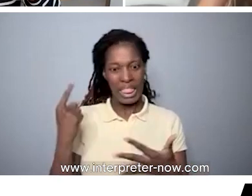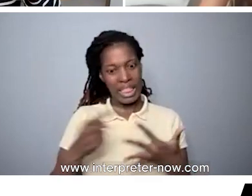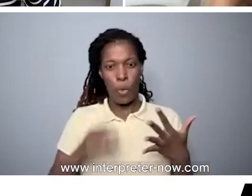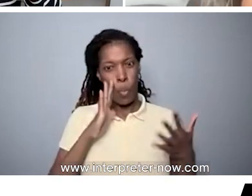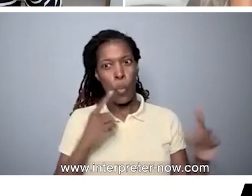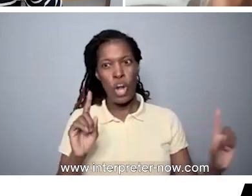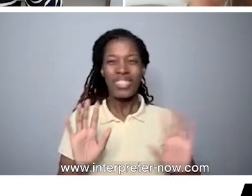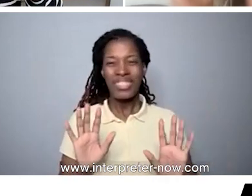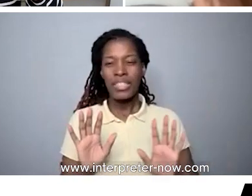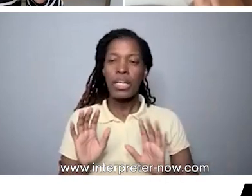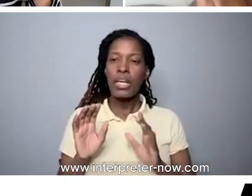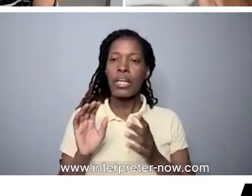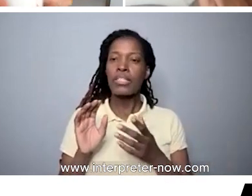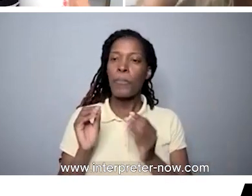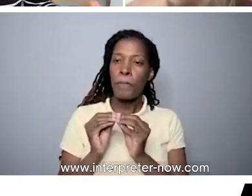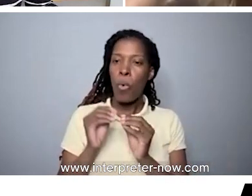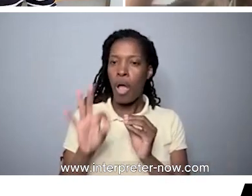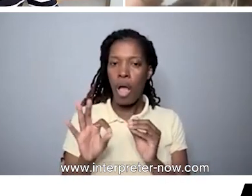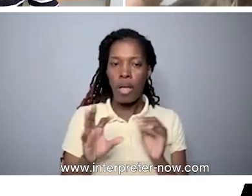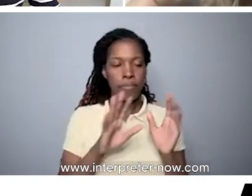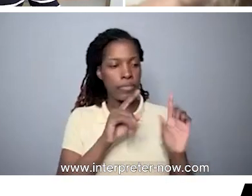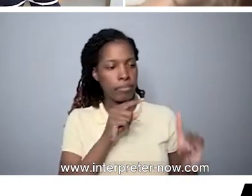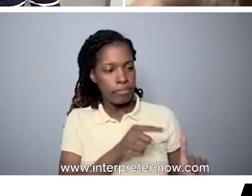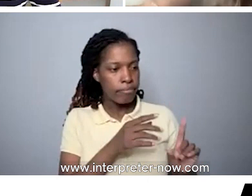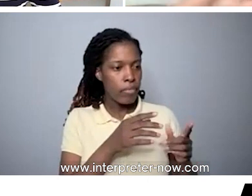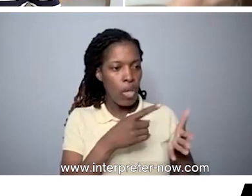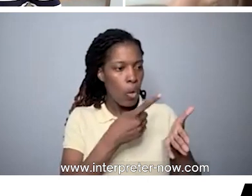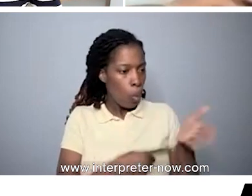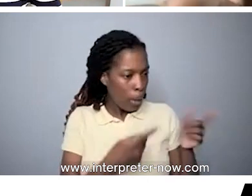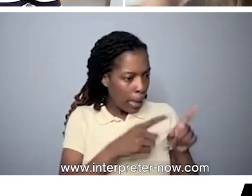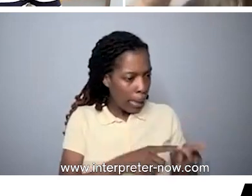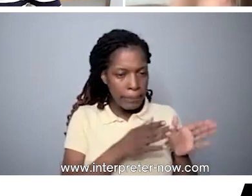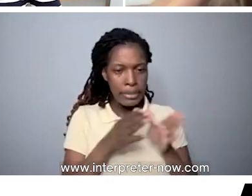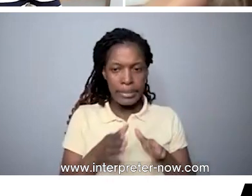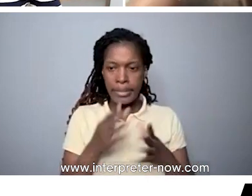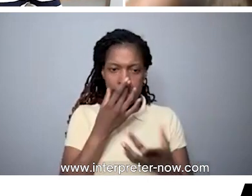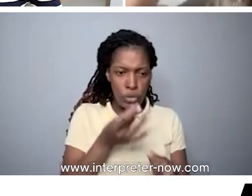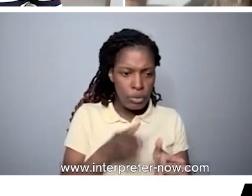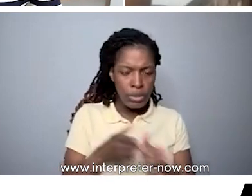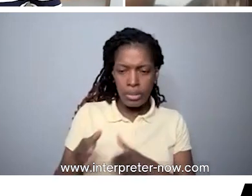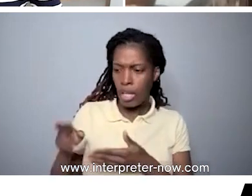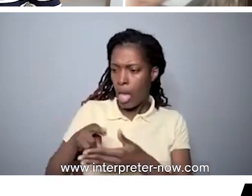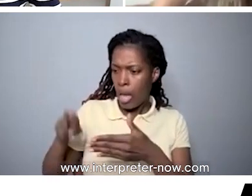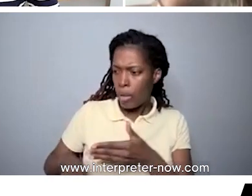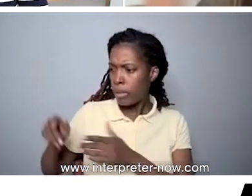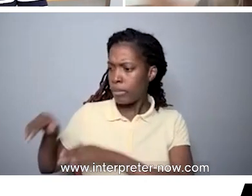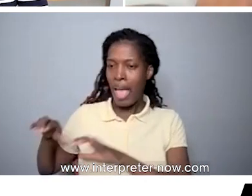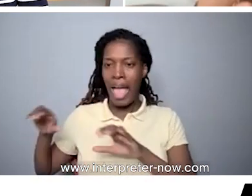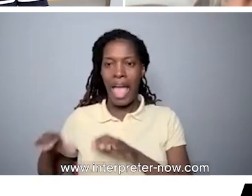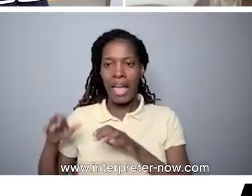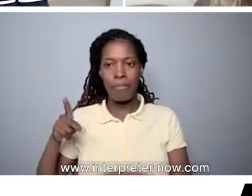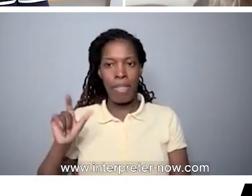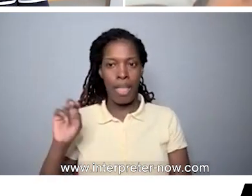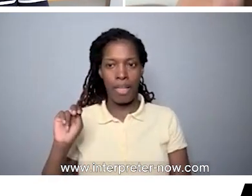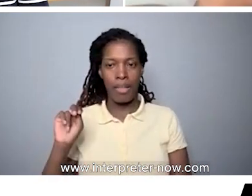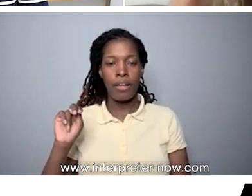interest to outcome to action plan, right? That is what I would say is kind of if I had to give you one takeaway, I think those are the steps. And so in